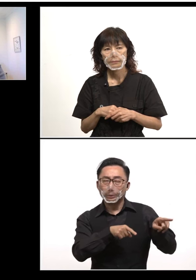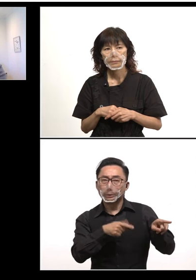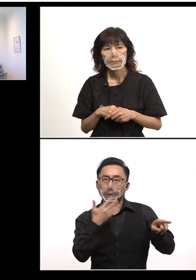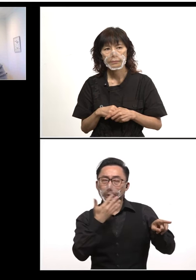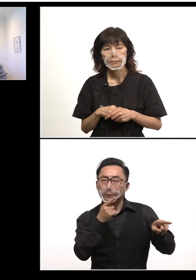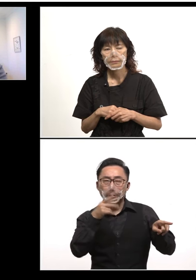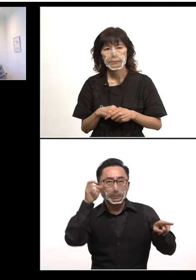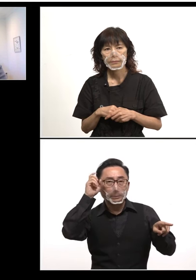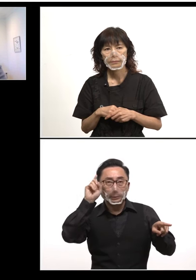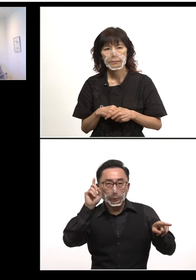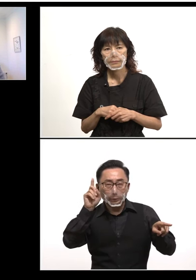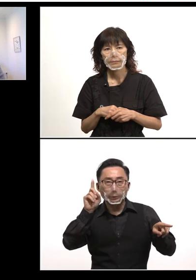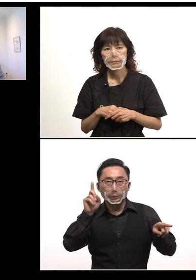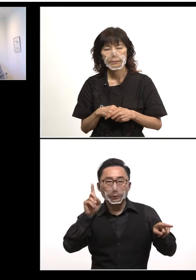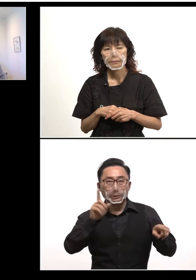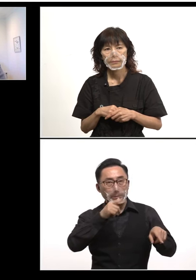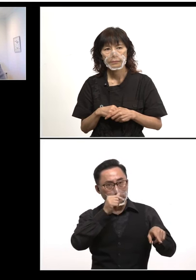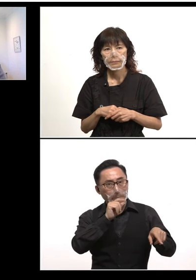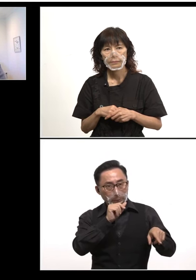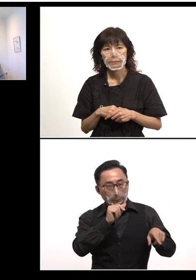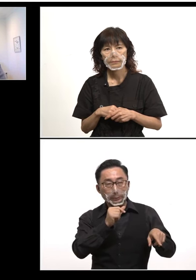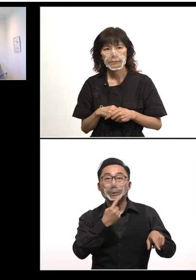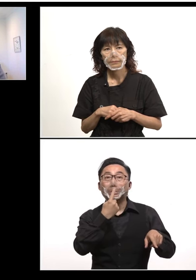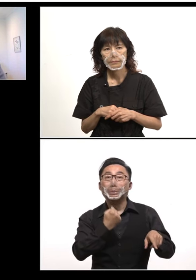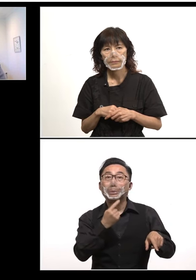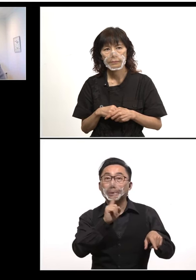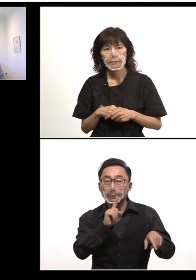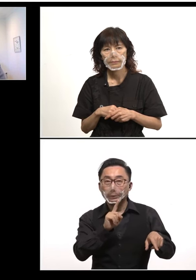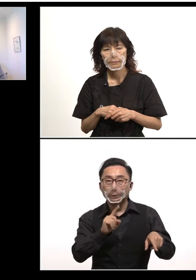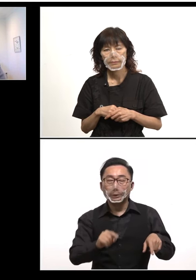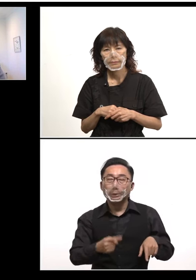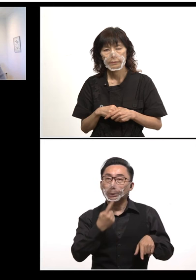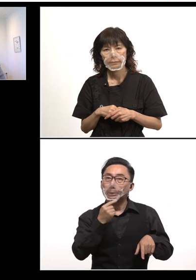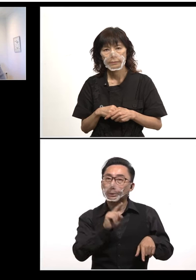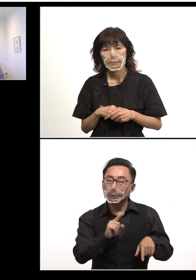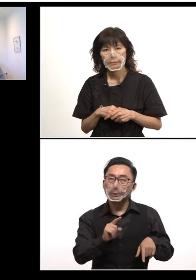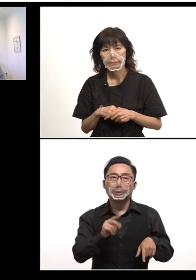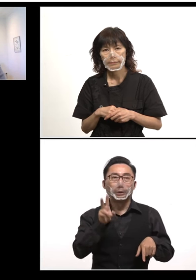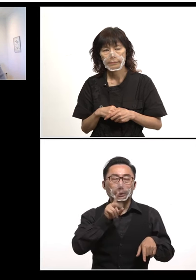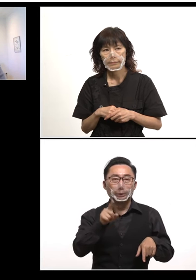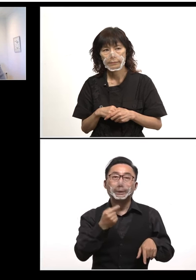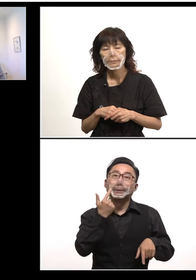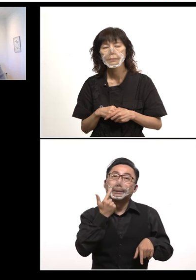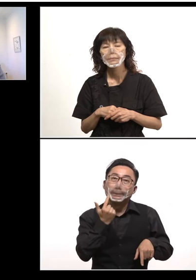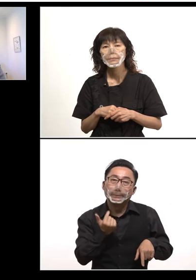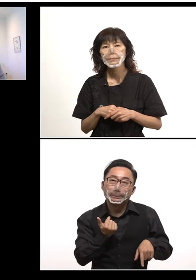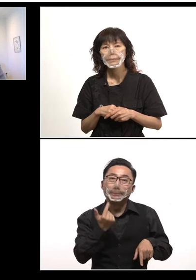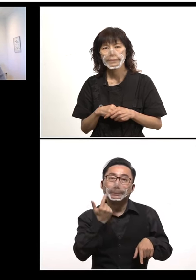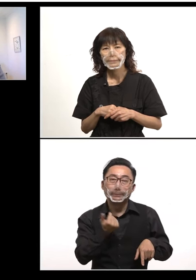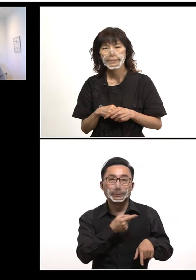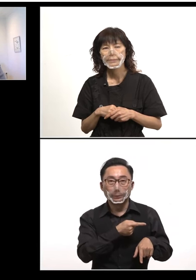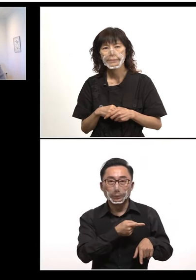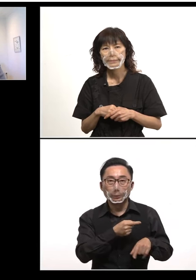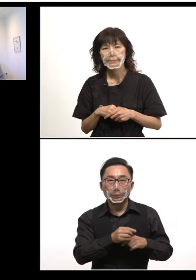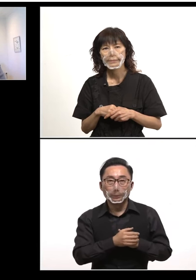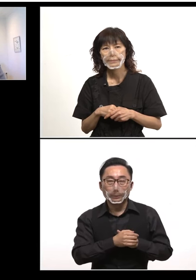are interesting. The one thing, red, his response was, what about red? He's like, oh, red is sweet. And I thought, is this some